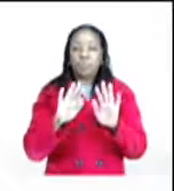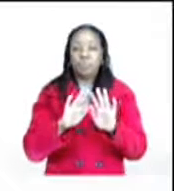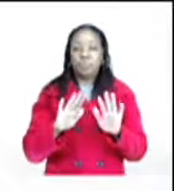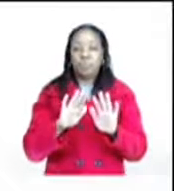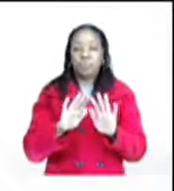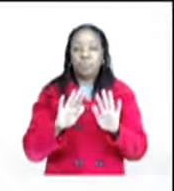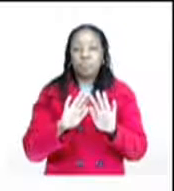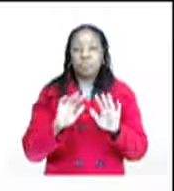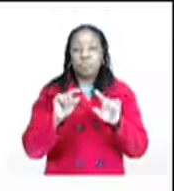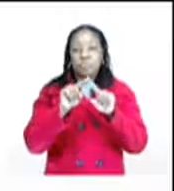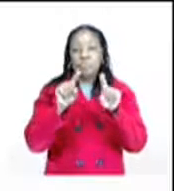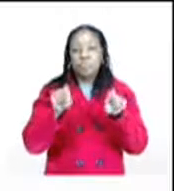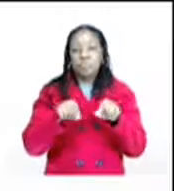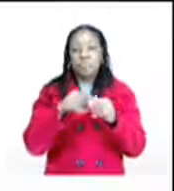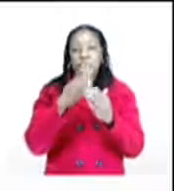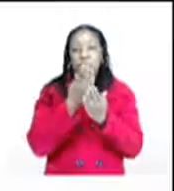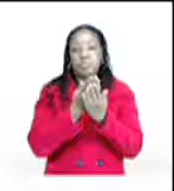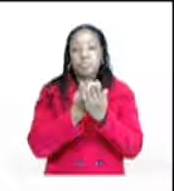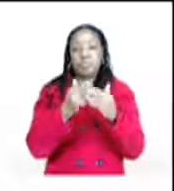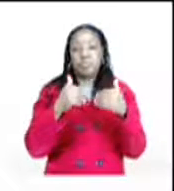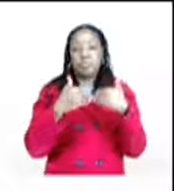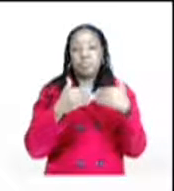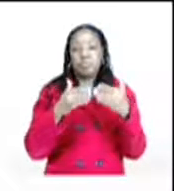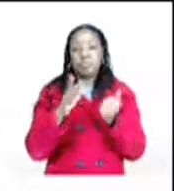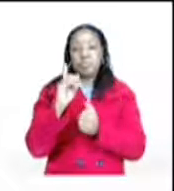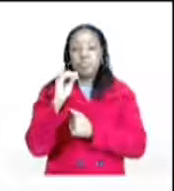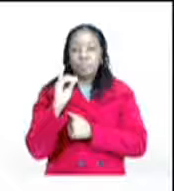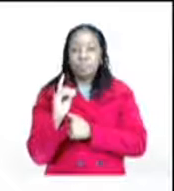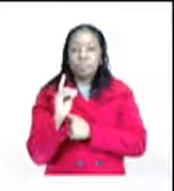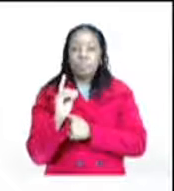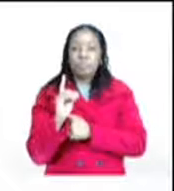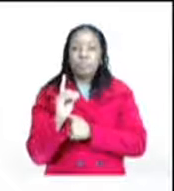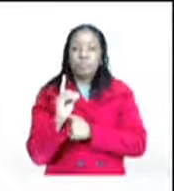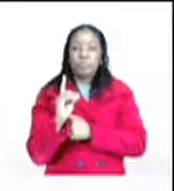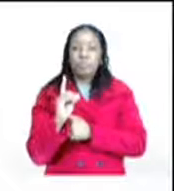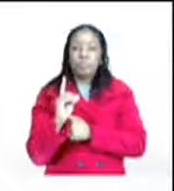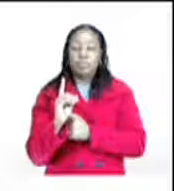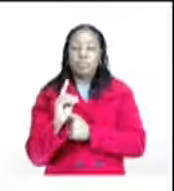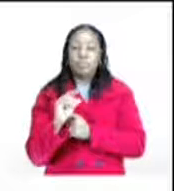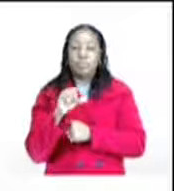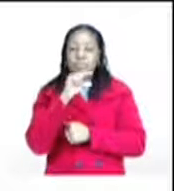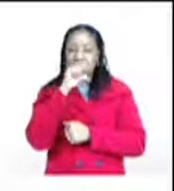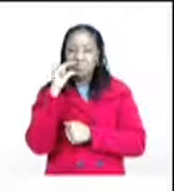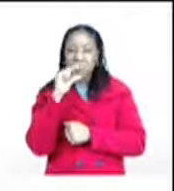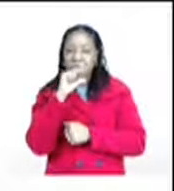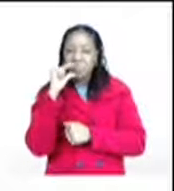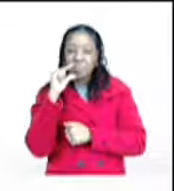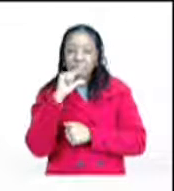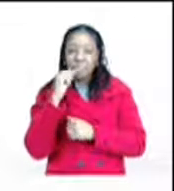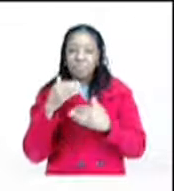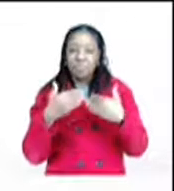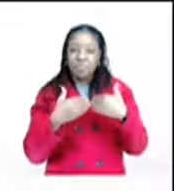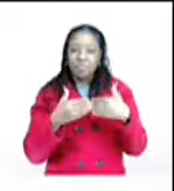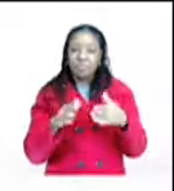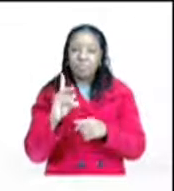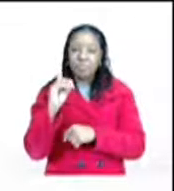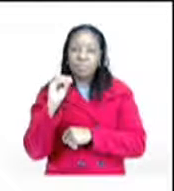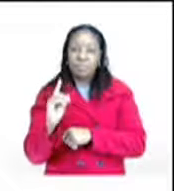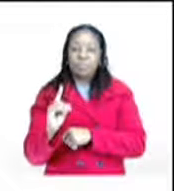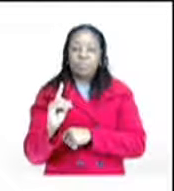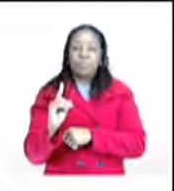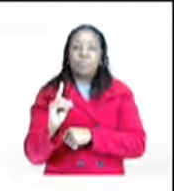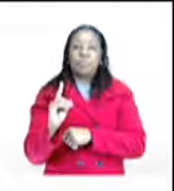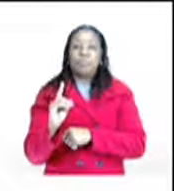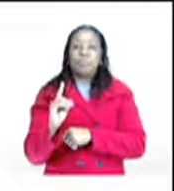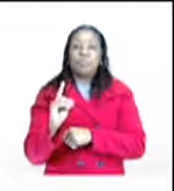the pictures that start with letter D. Let's name the pictures that we see on